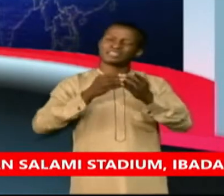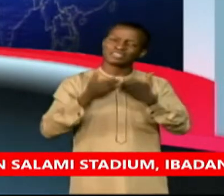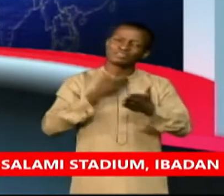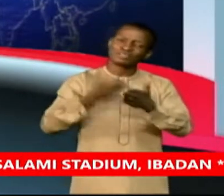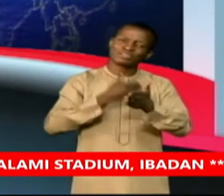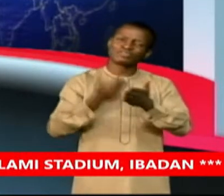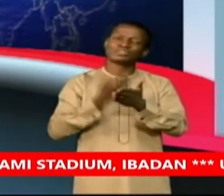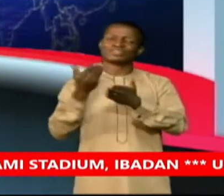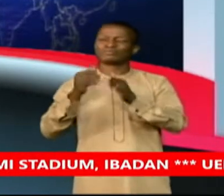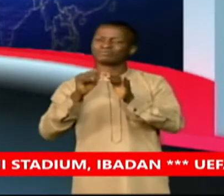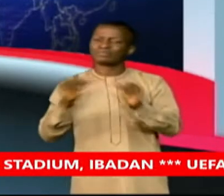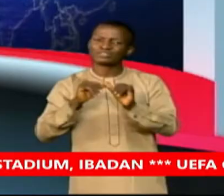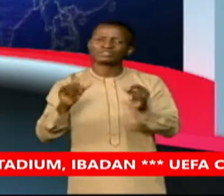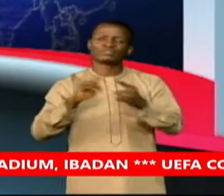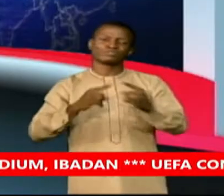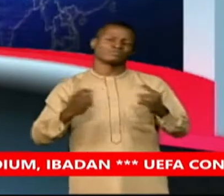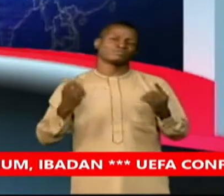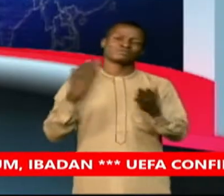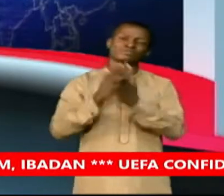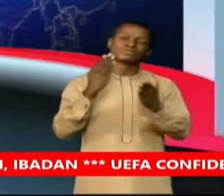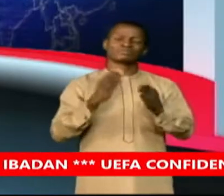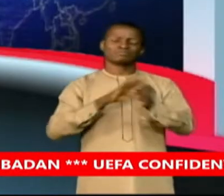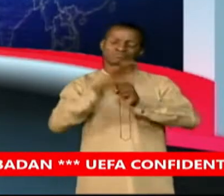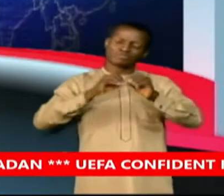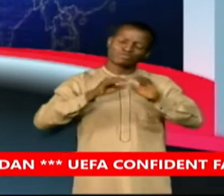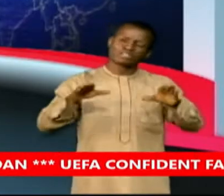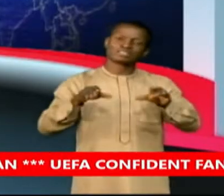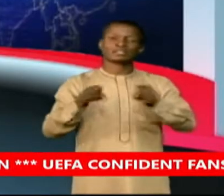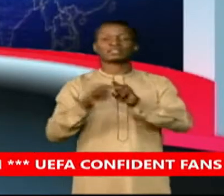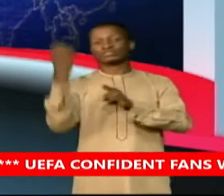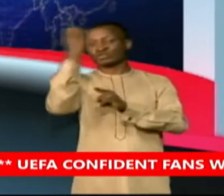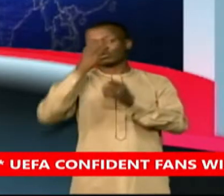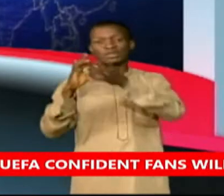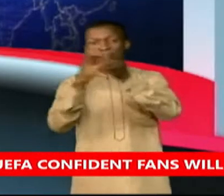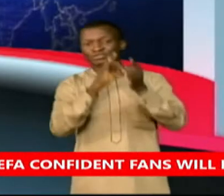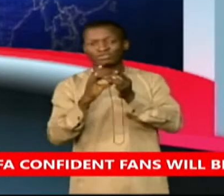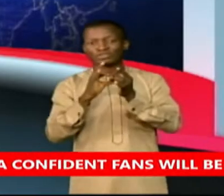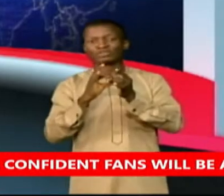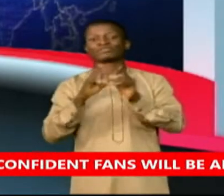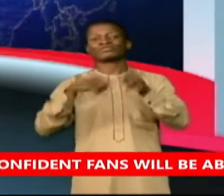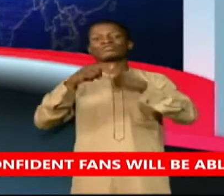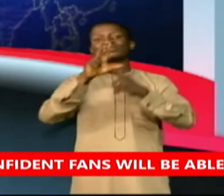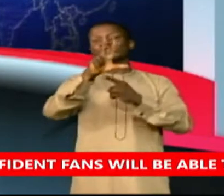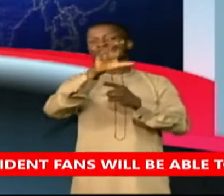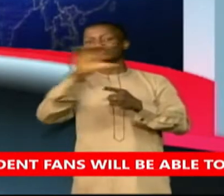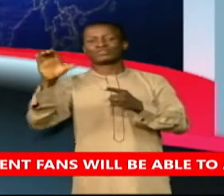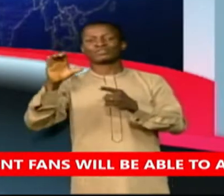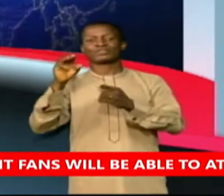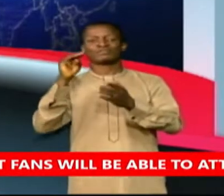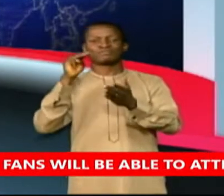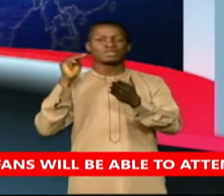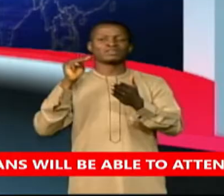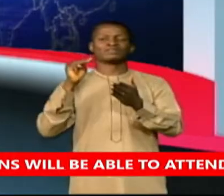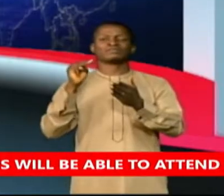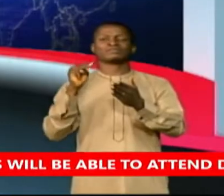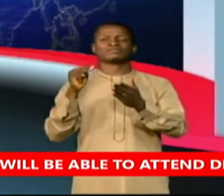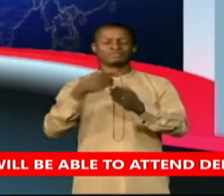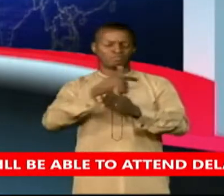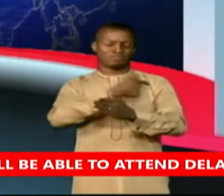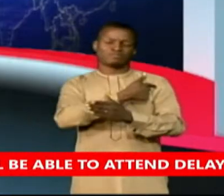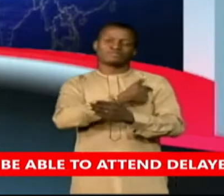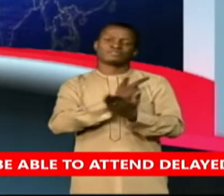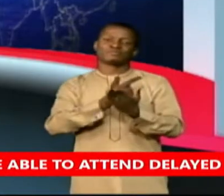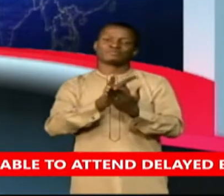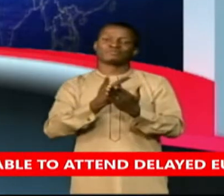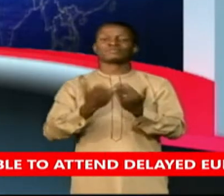rising cases of COVID-19, just as European Union reaches deal for 300 million doses of coronavirus vaccines. Joyce